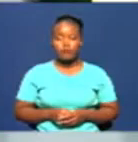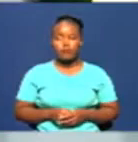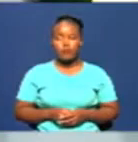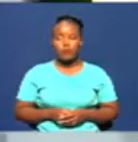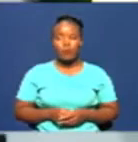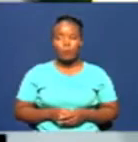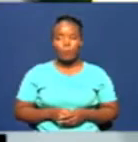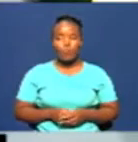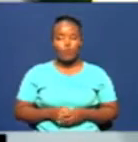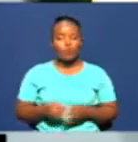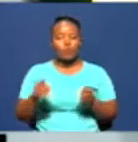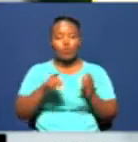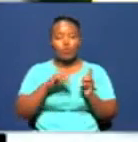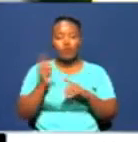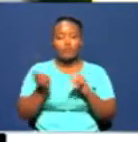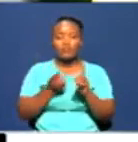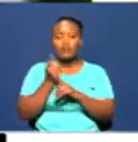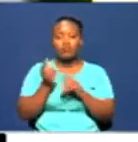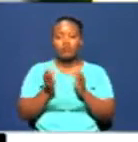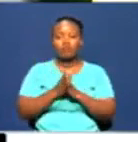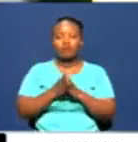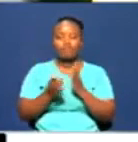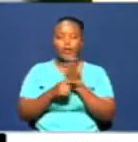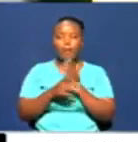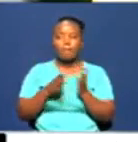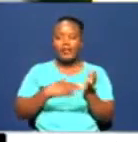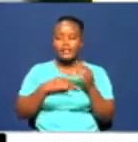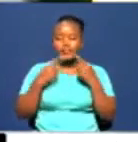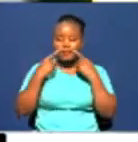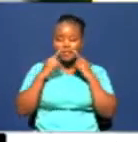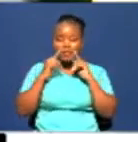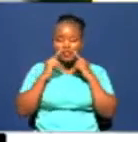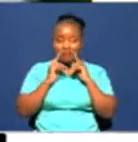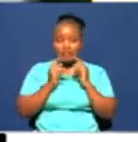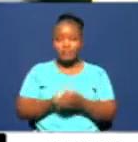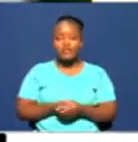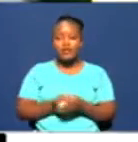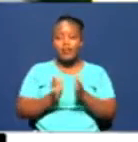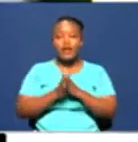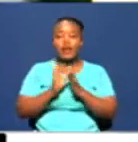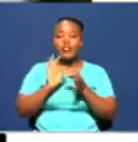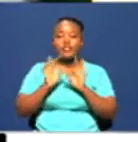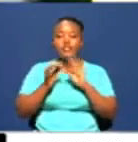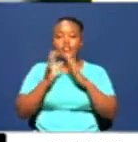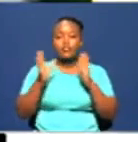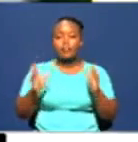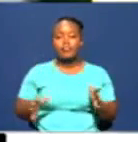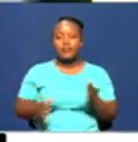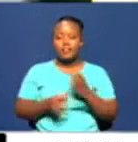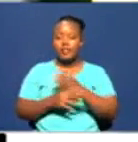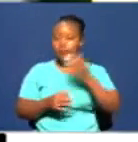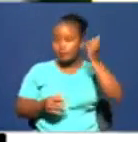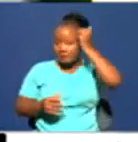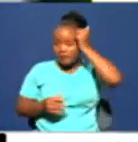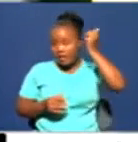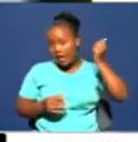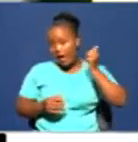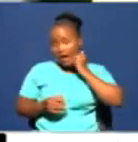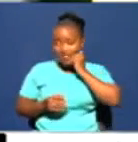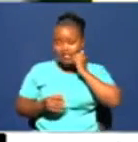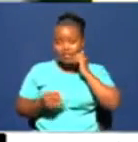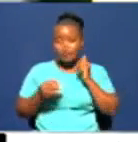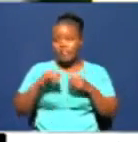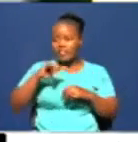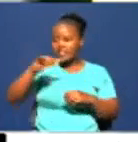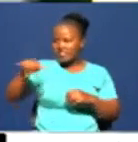All right, we begin this broadcast straight away. My name is Safin Achieng Oma, and our sign language interpreter tonight is Ann Wangeshi. John Jacob